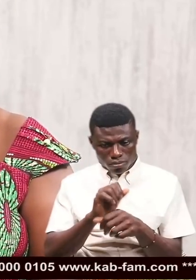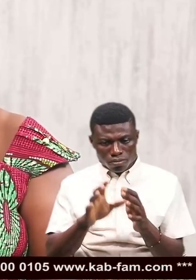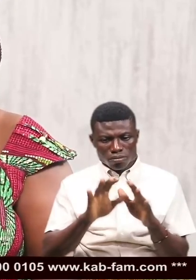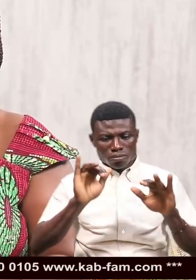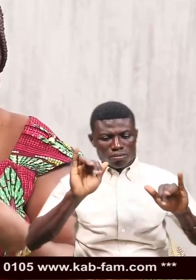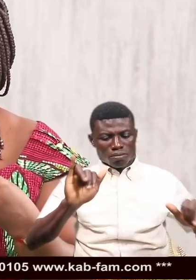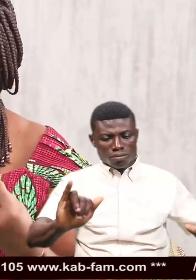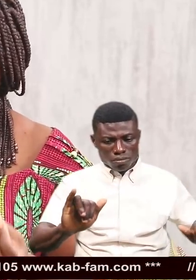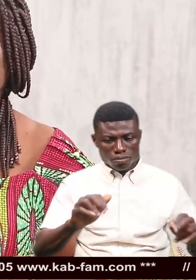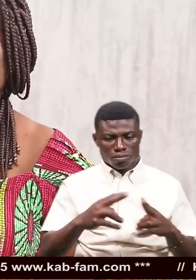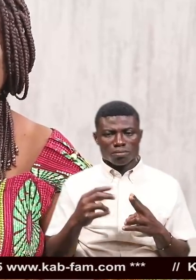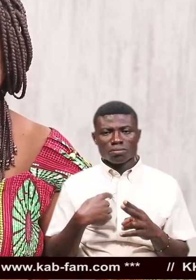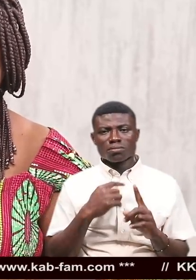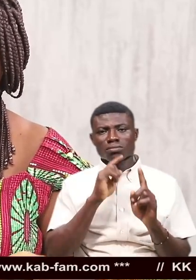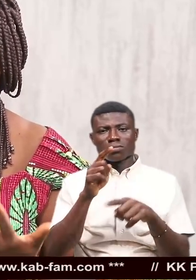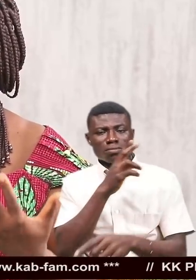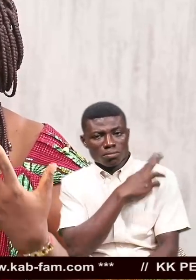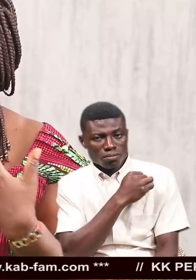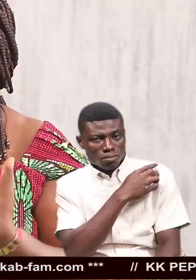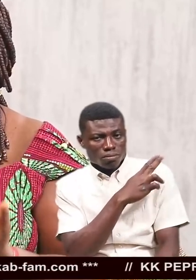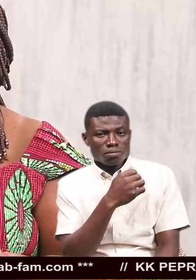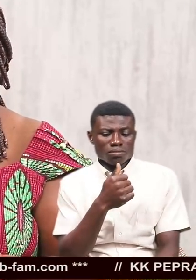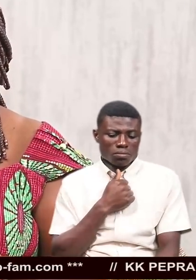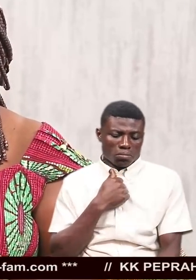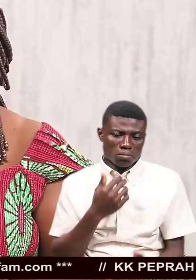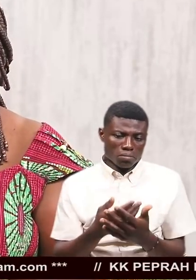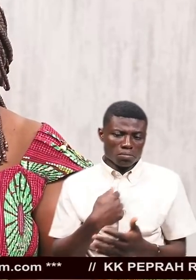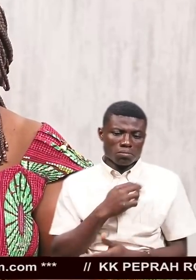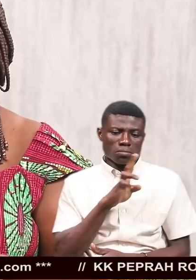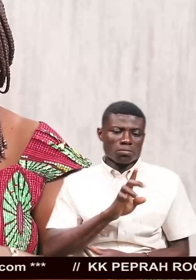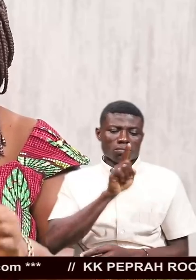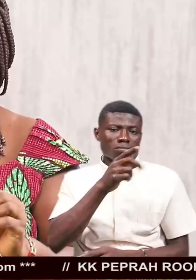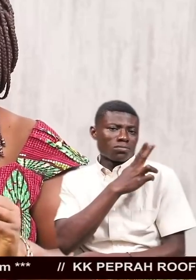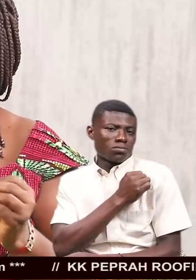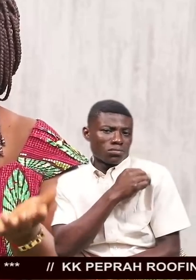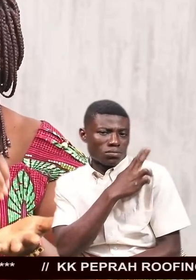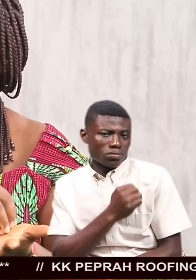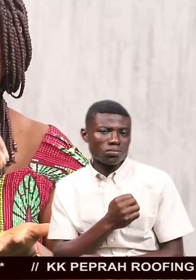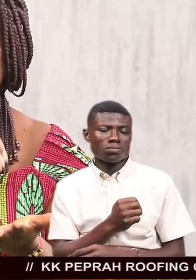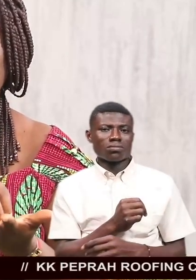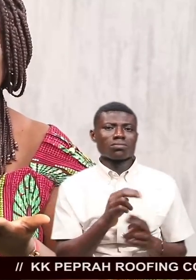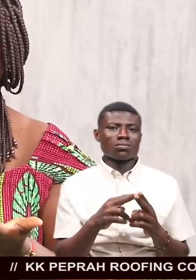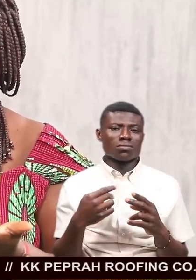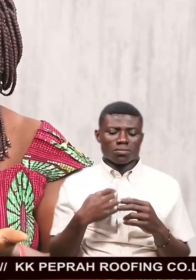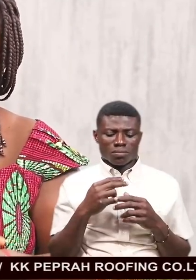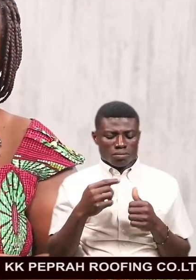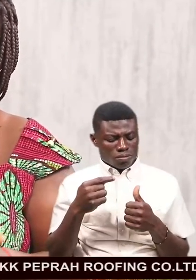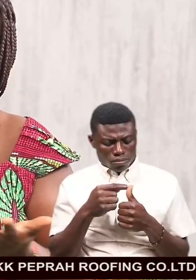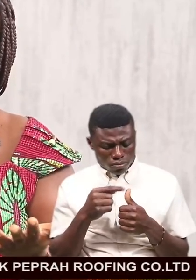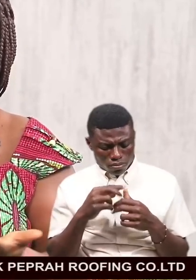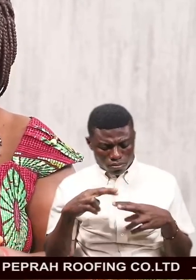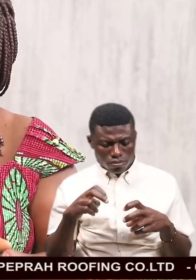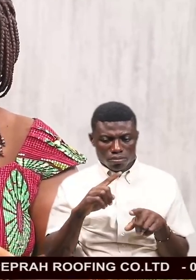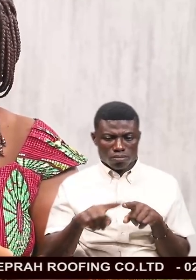baby inti meko hospital a eye mi amisika inti meko ye labs nso a